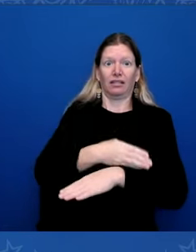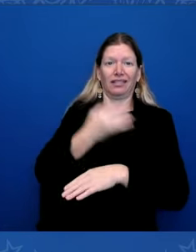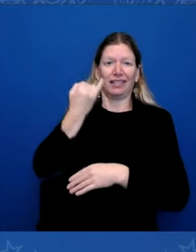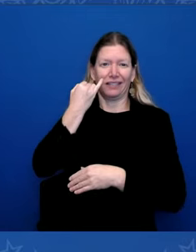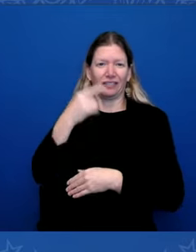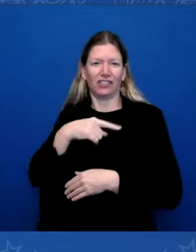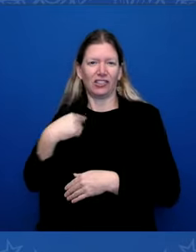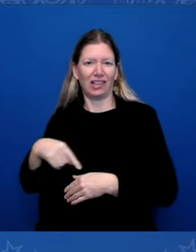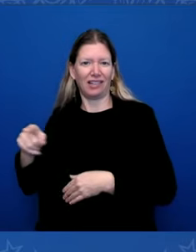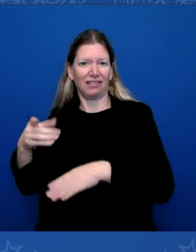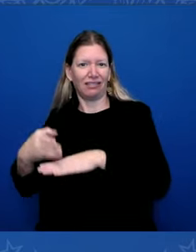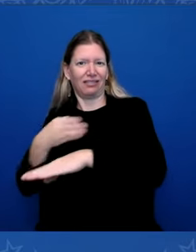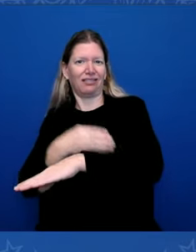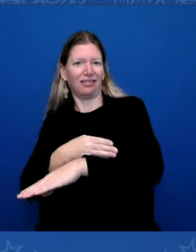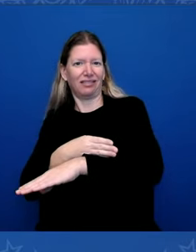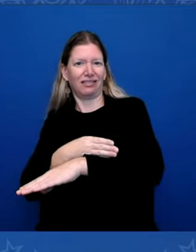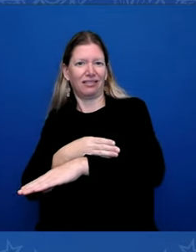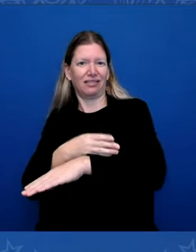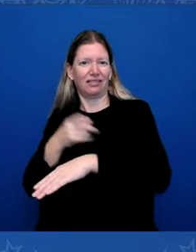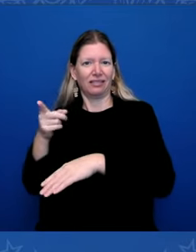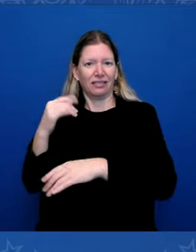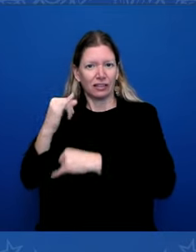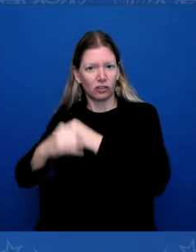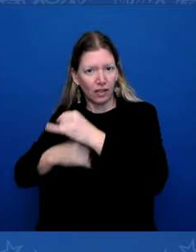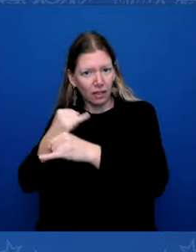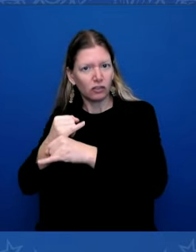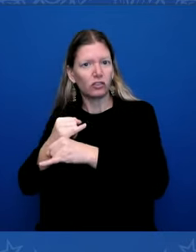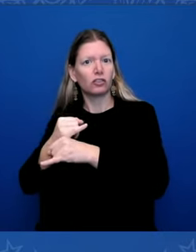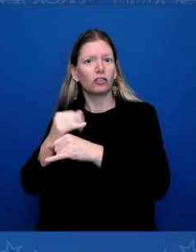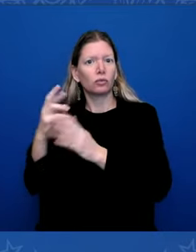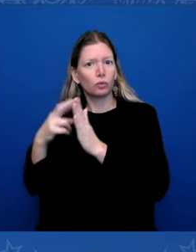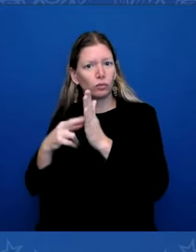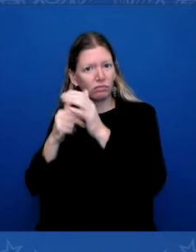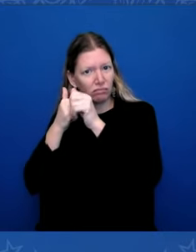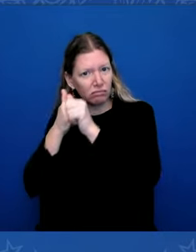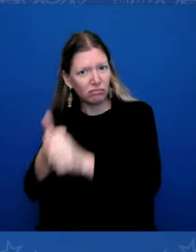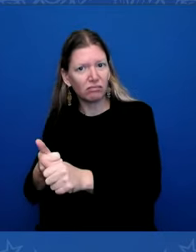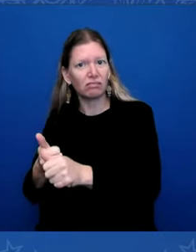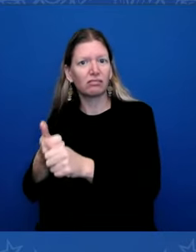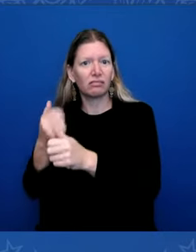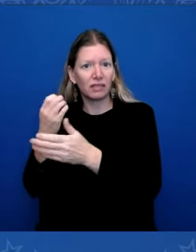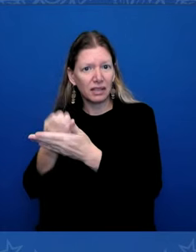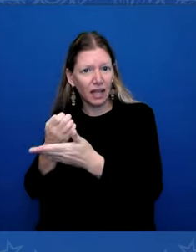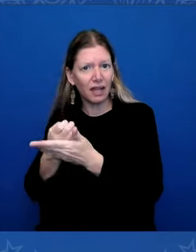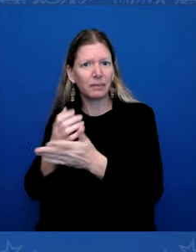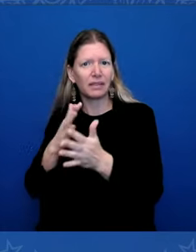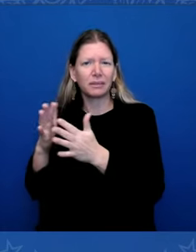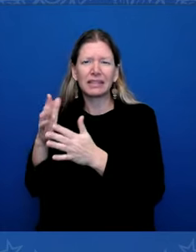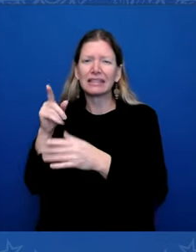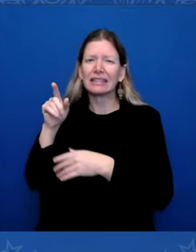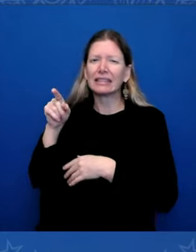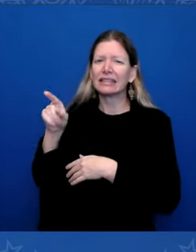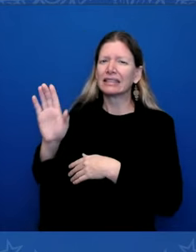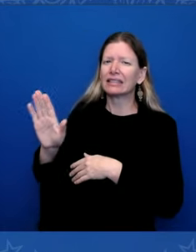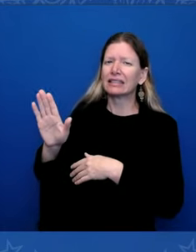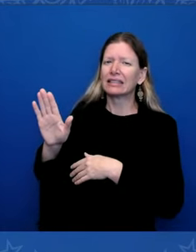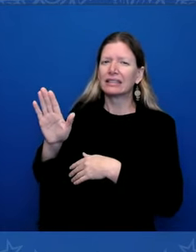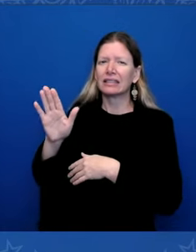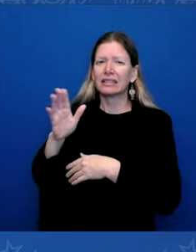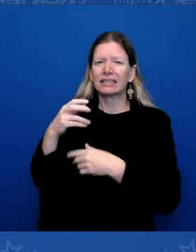they have had some real difficulty in terms of their economy of late, particularly in real estate. Side that end of the